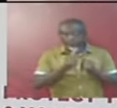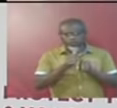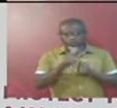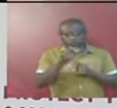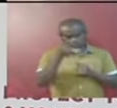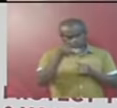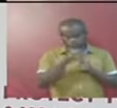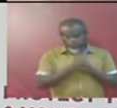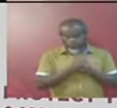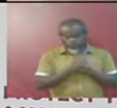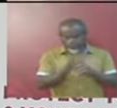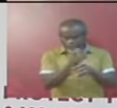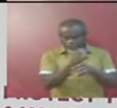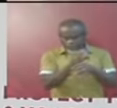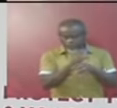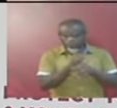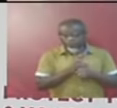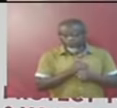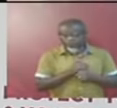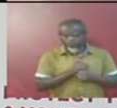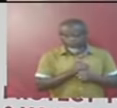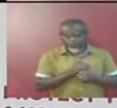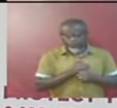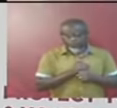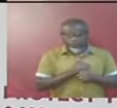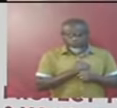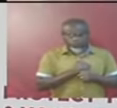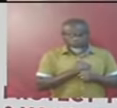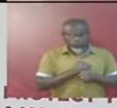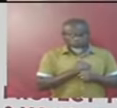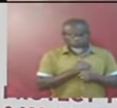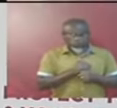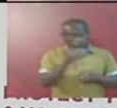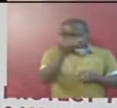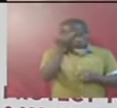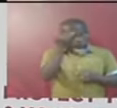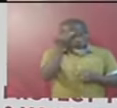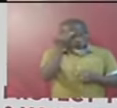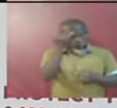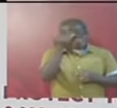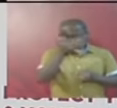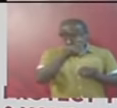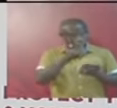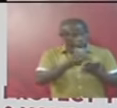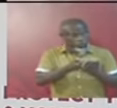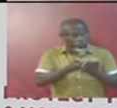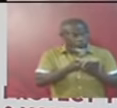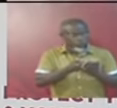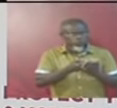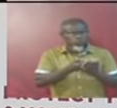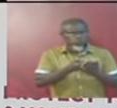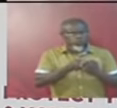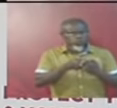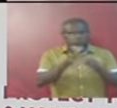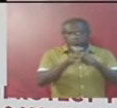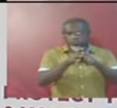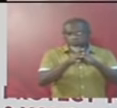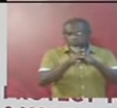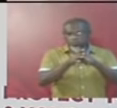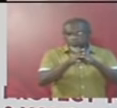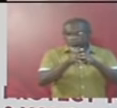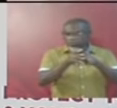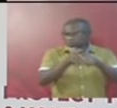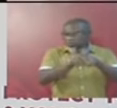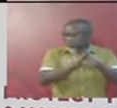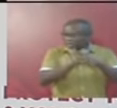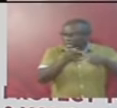or the beneficial thing, is that the pandemic occurred at the time where we were already planning to ramp up